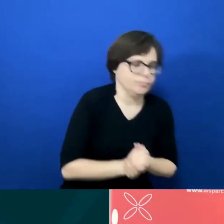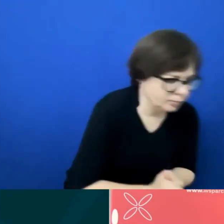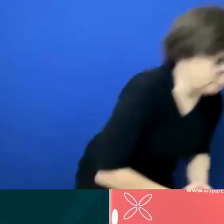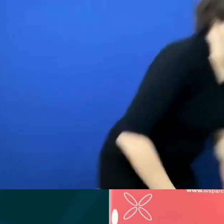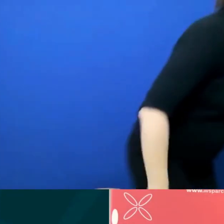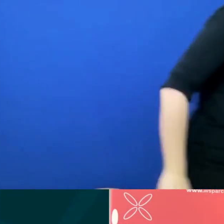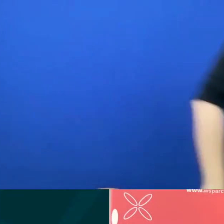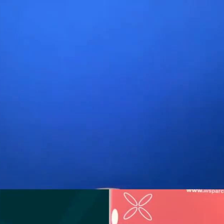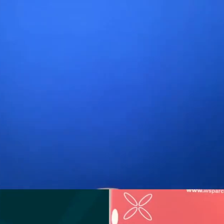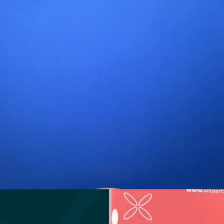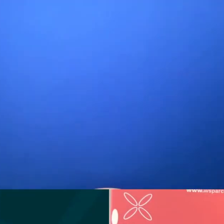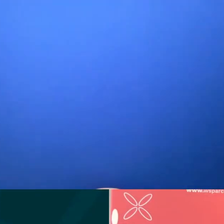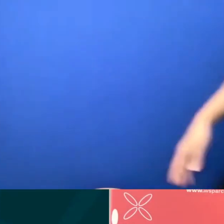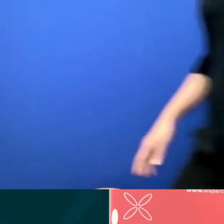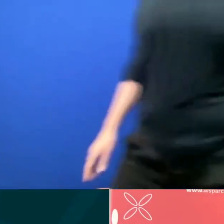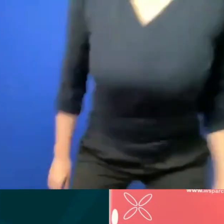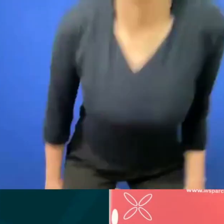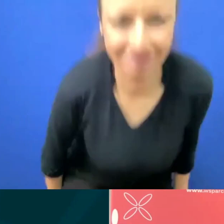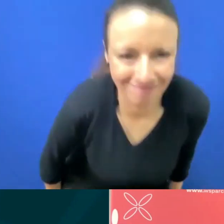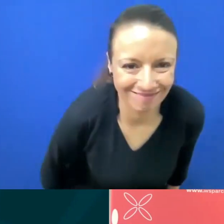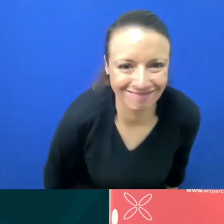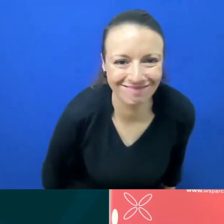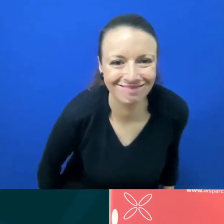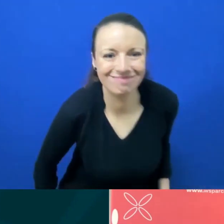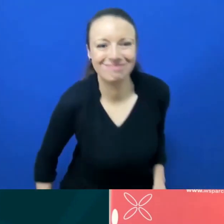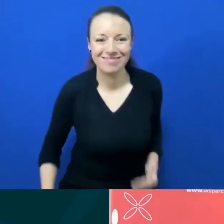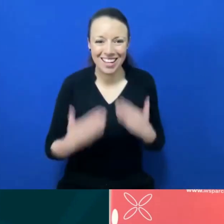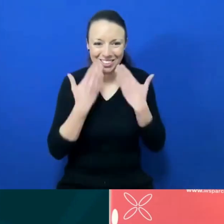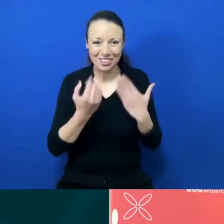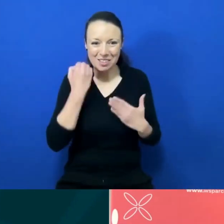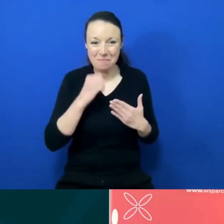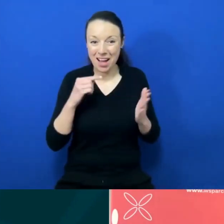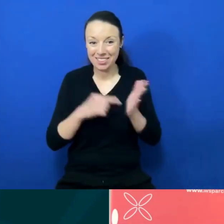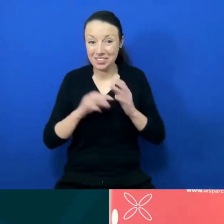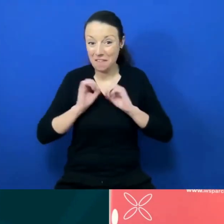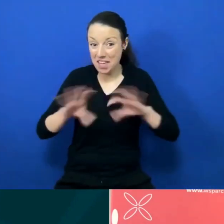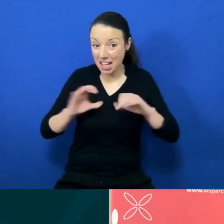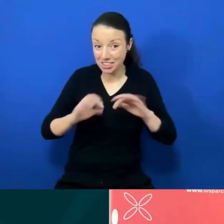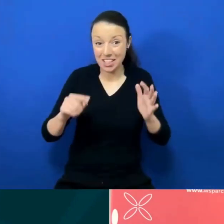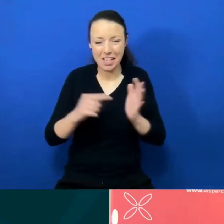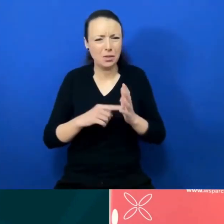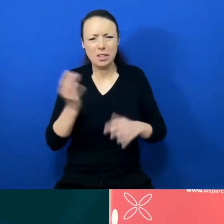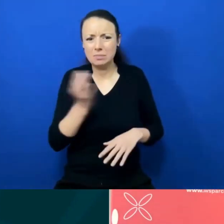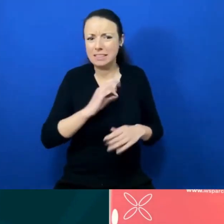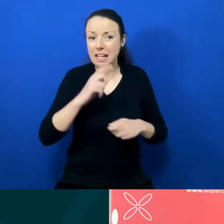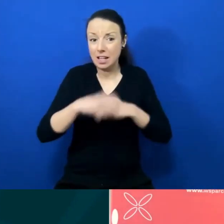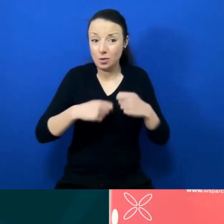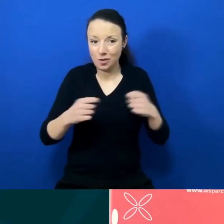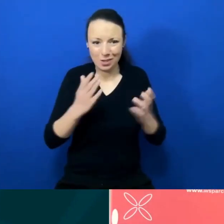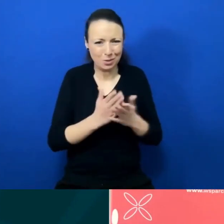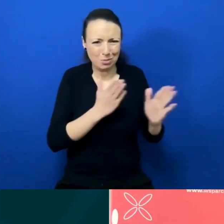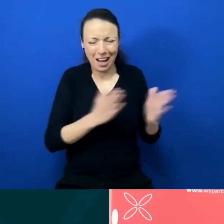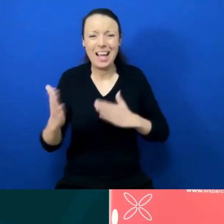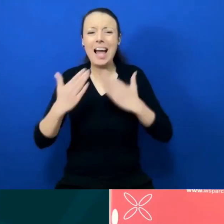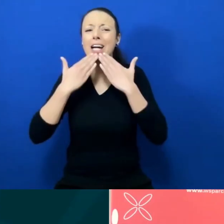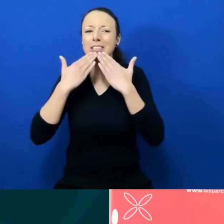Bardzo dziękujemy za to wyjaśnienie i pokazanie, że tak Thank you so much for this explanation. I'm happy to hear that there is a